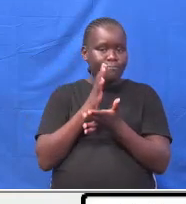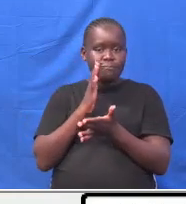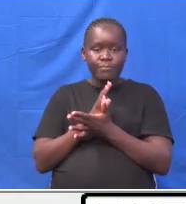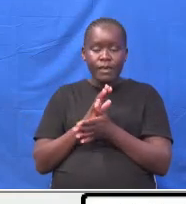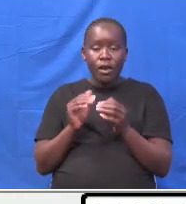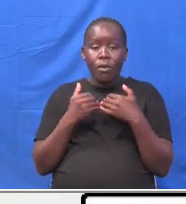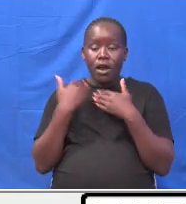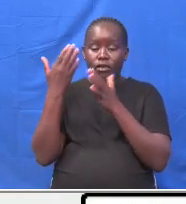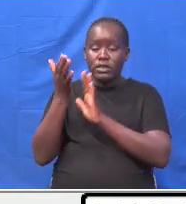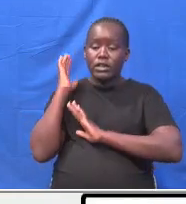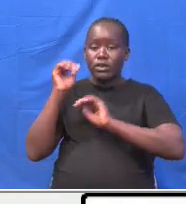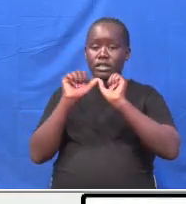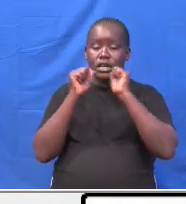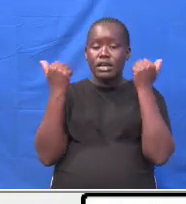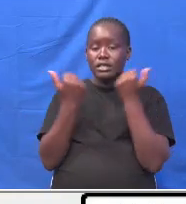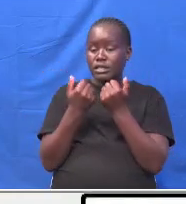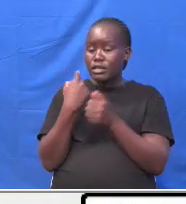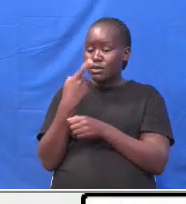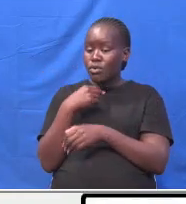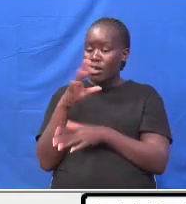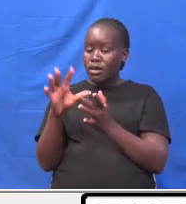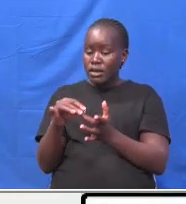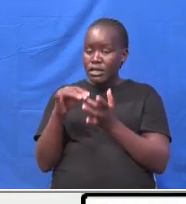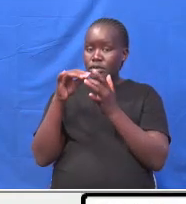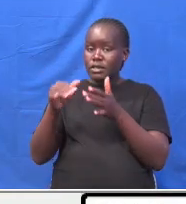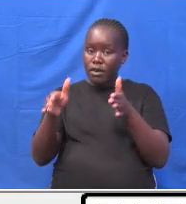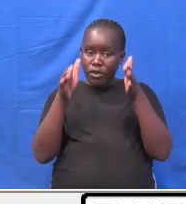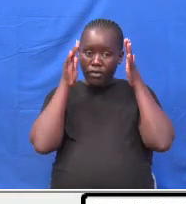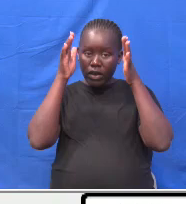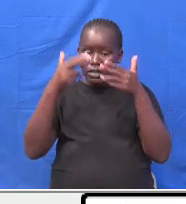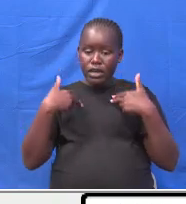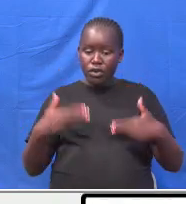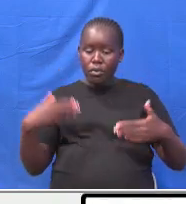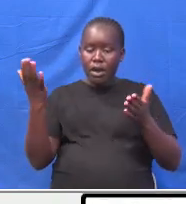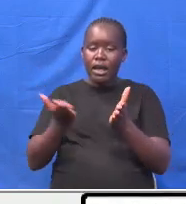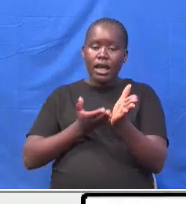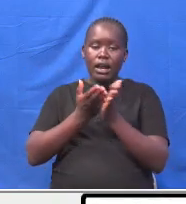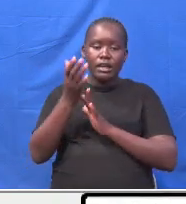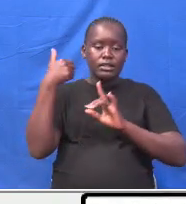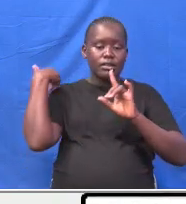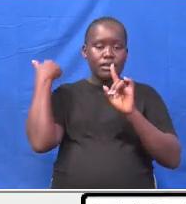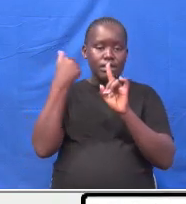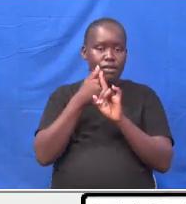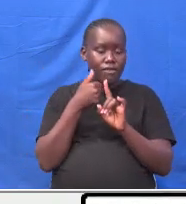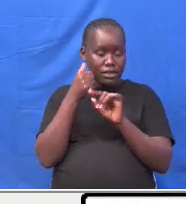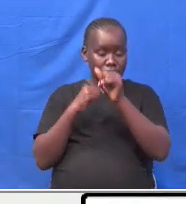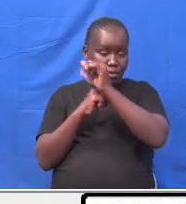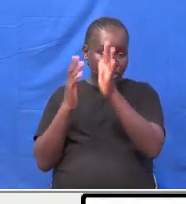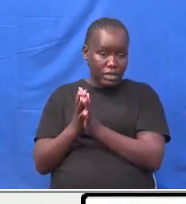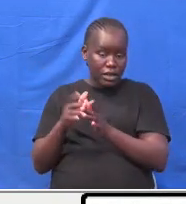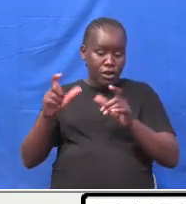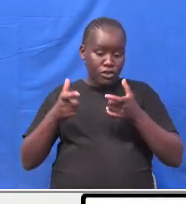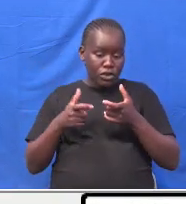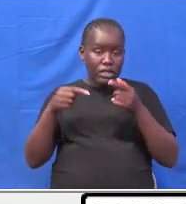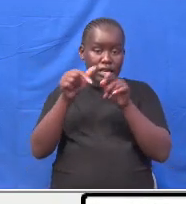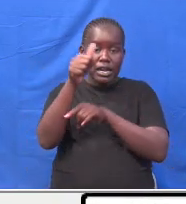there are security agencies who are specifically targeting human rights defenders, some journalists and some activists,